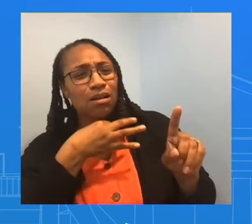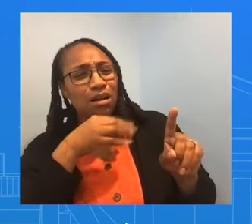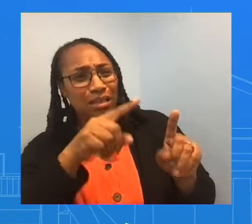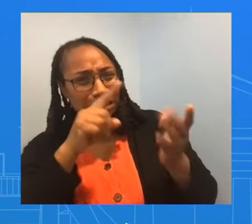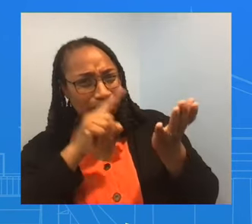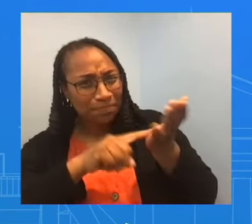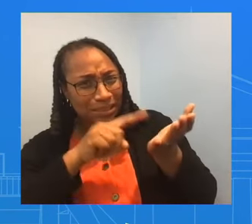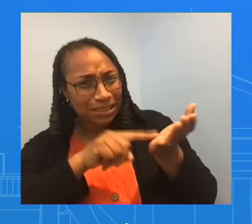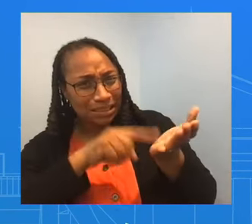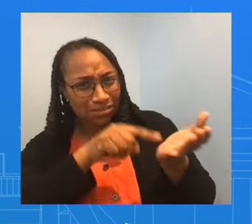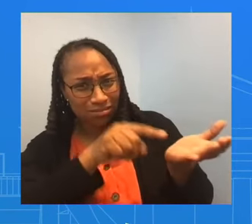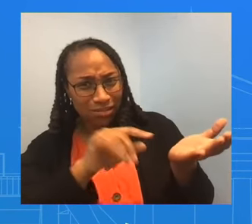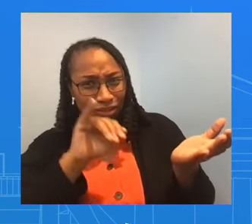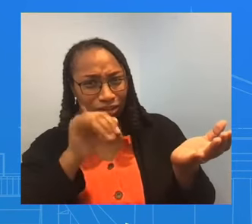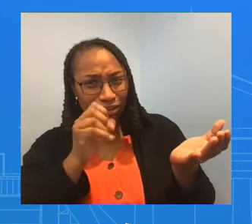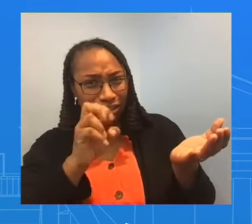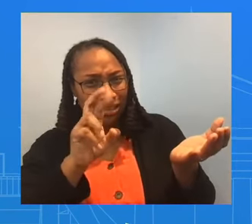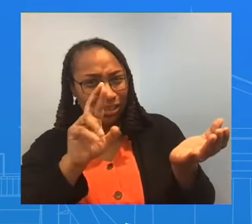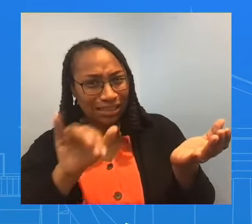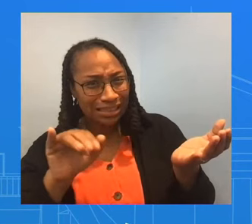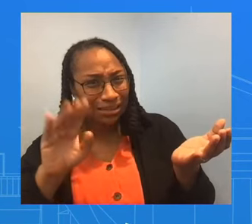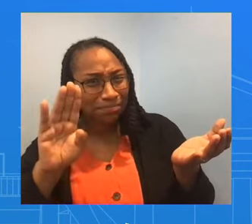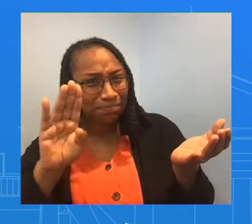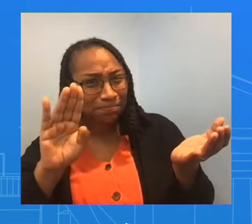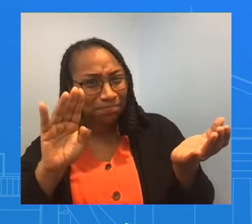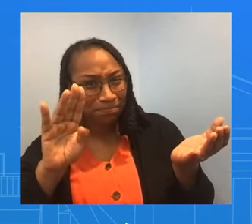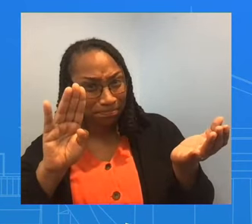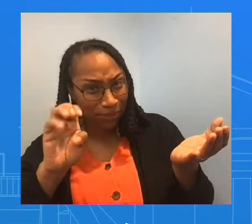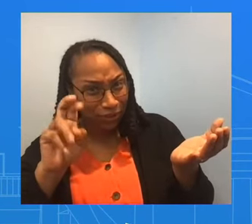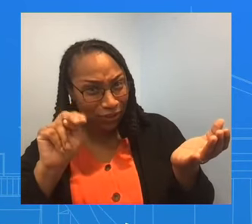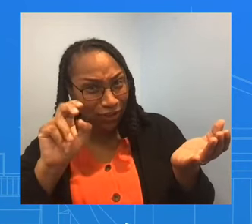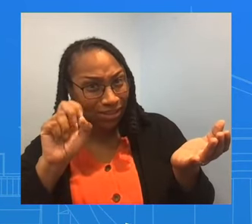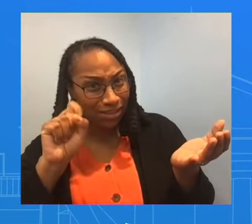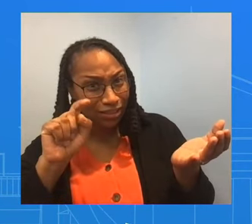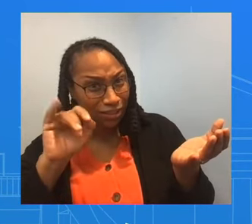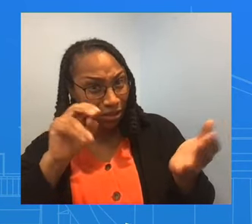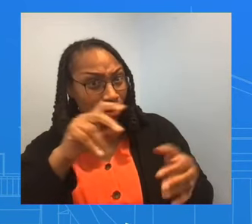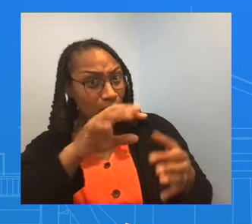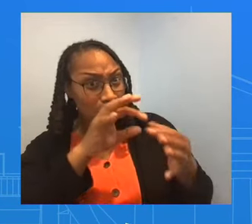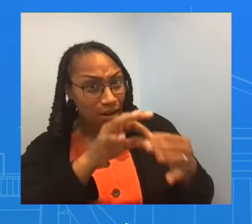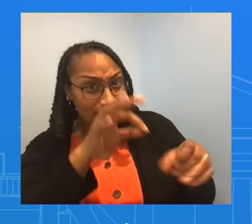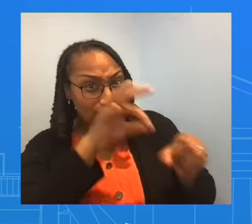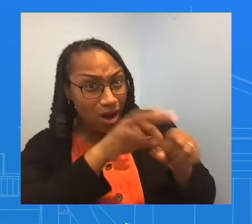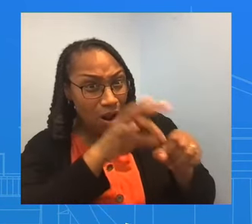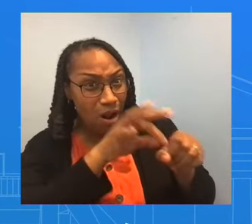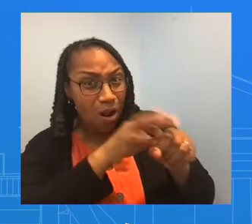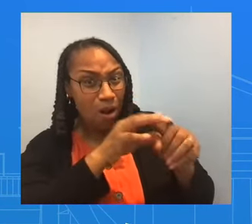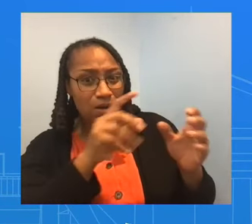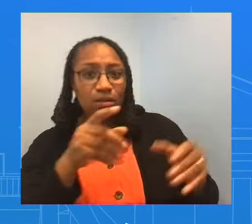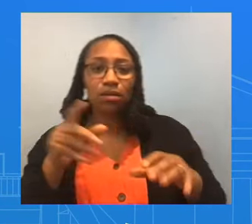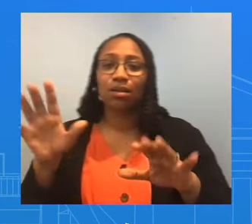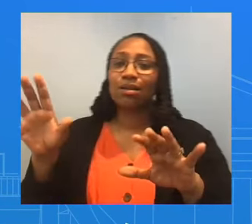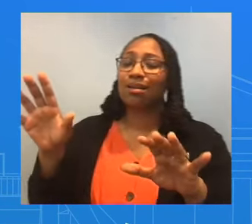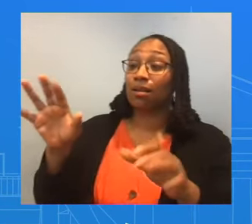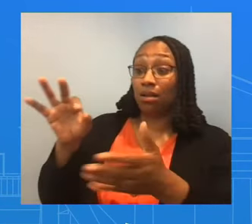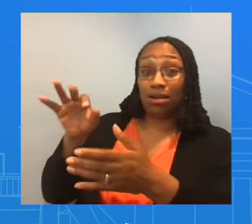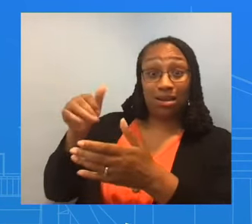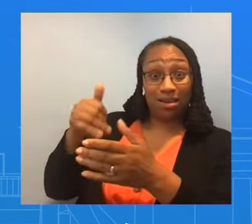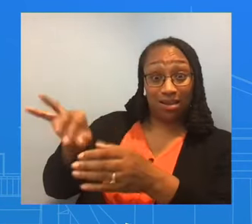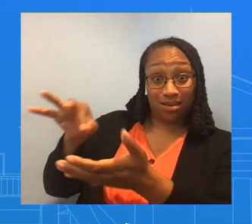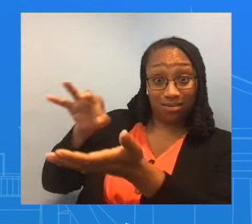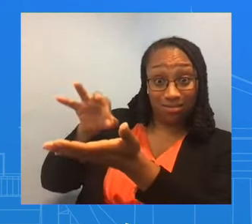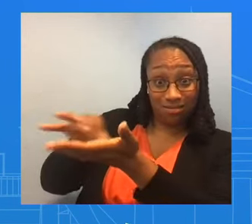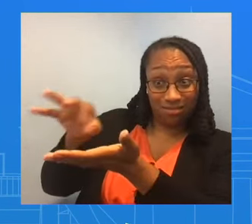concerns that may not be able to get? So I don't have an outlook on the vote count. As you know, this is Jared Bernstein has been in the administration for the